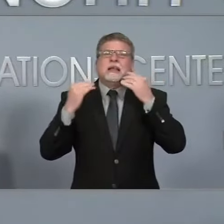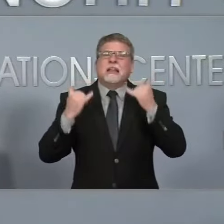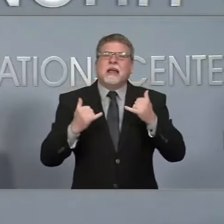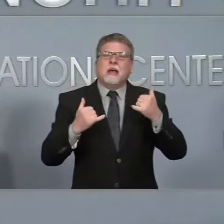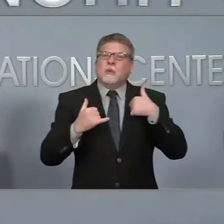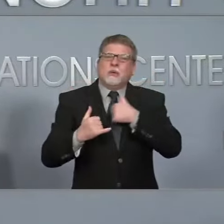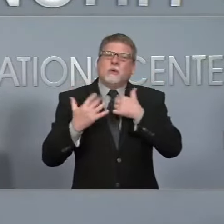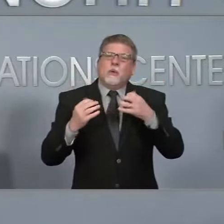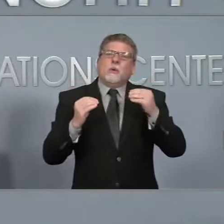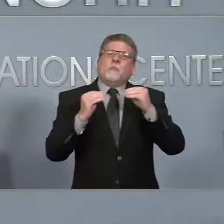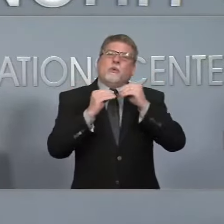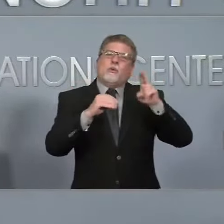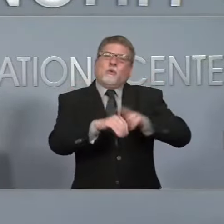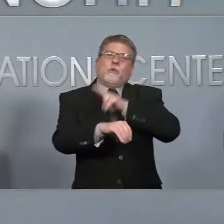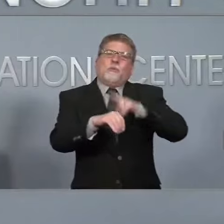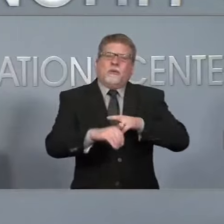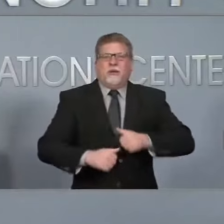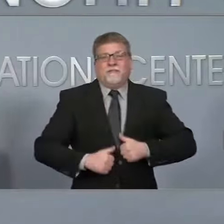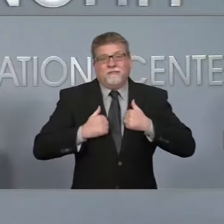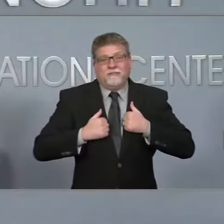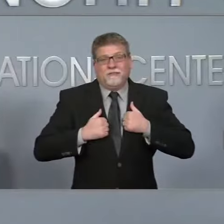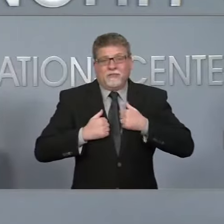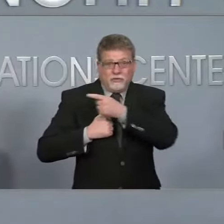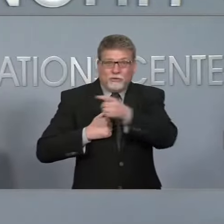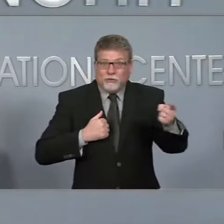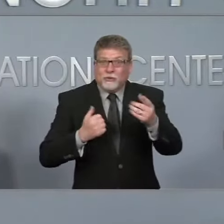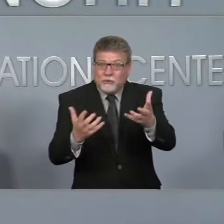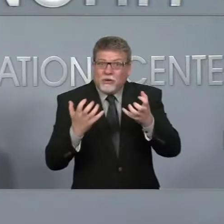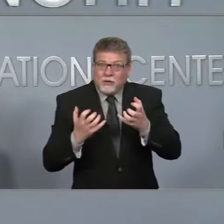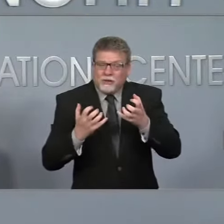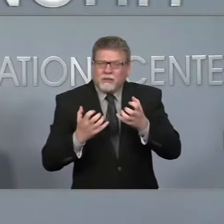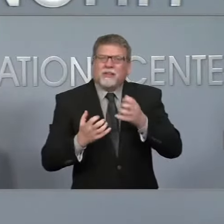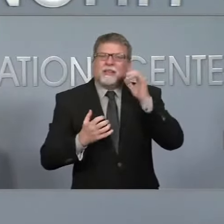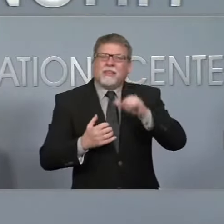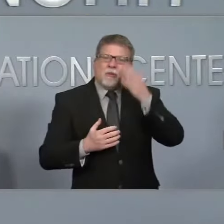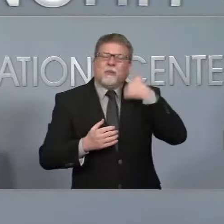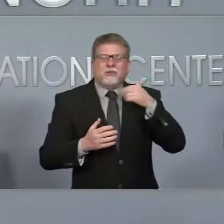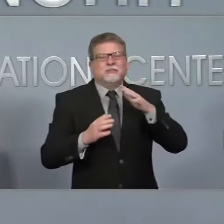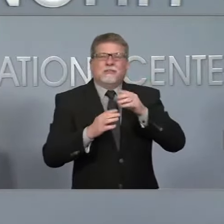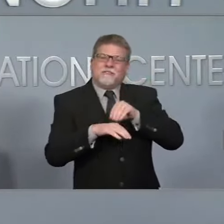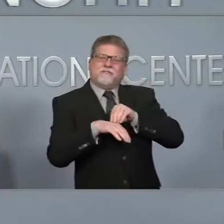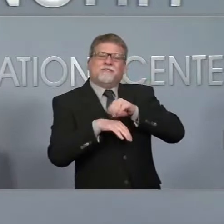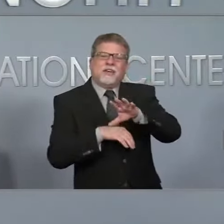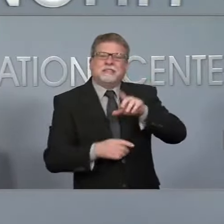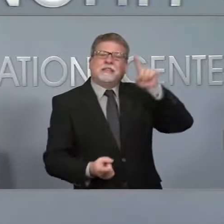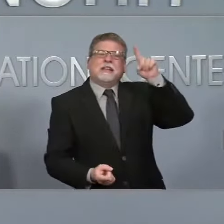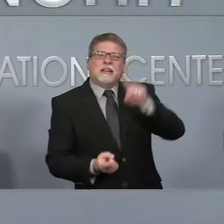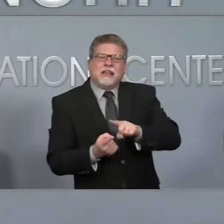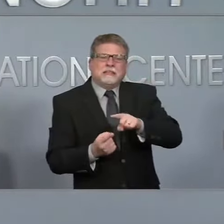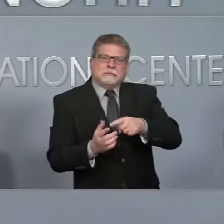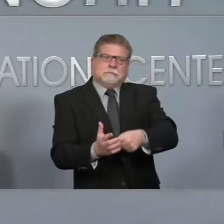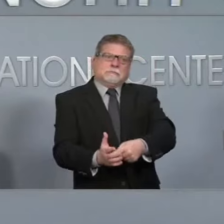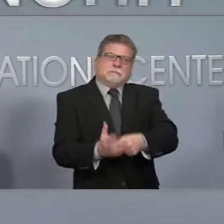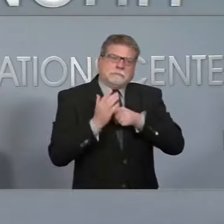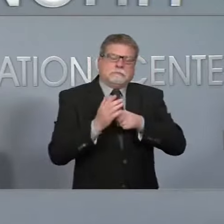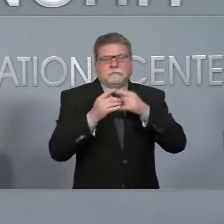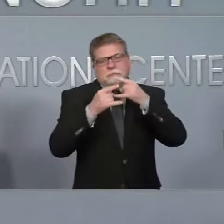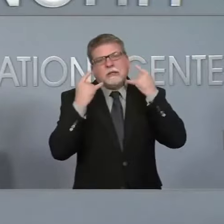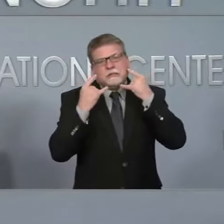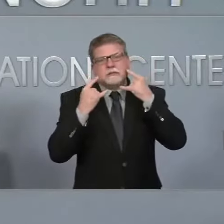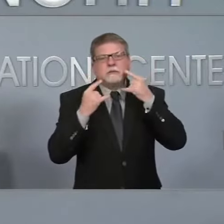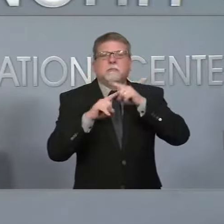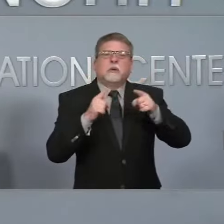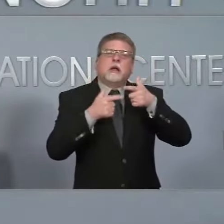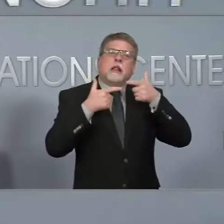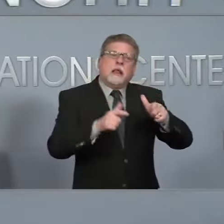life. And I know we all want that. Now I will recognize Cody Kinsley, our Secretary of the